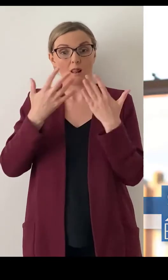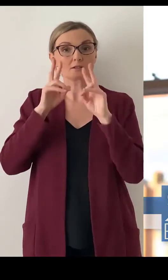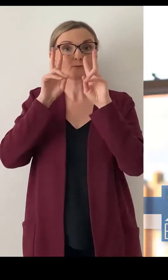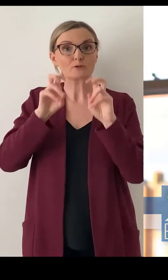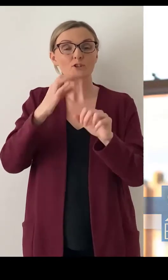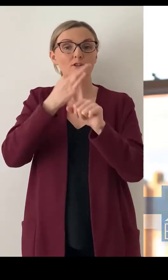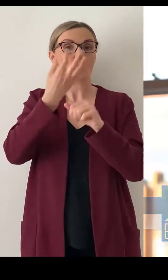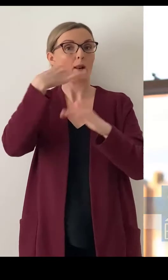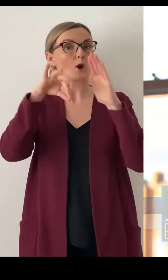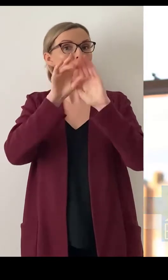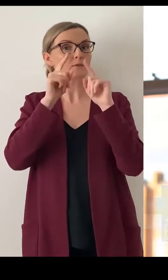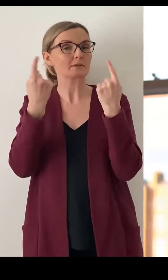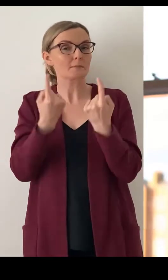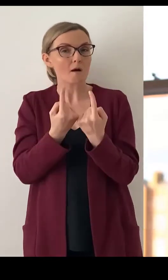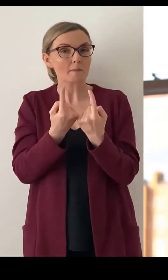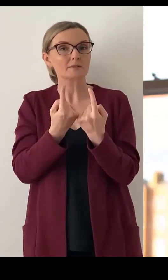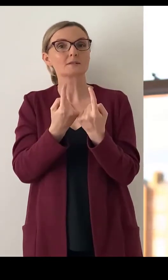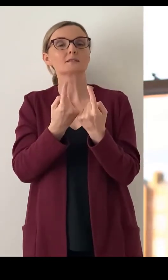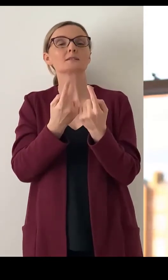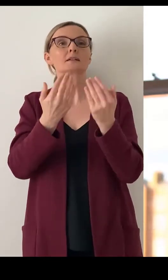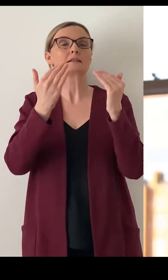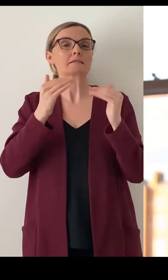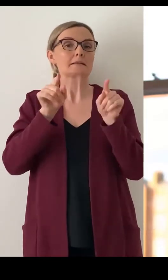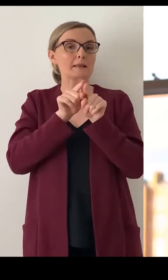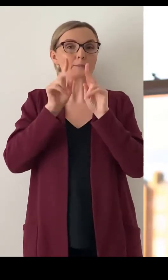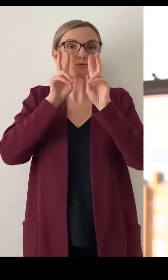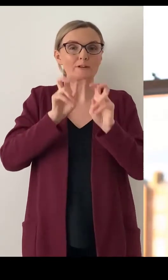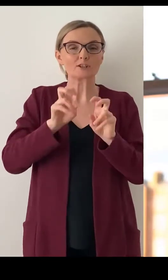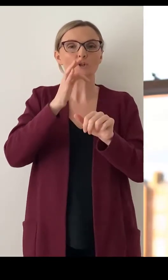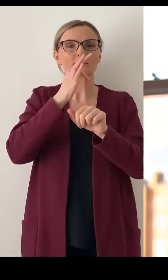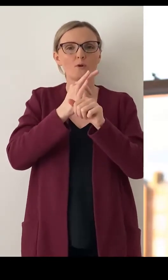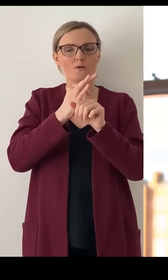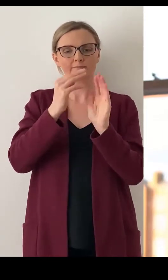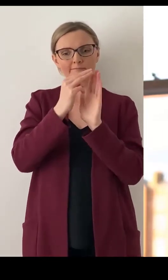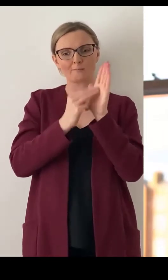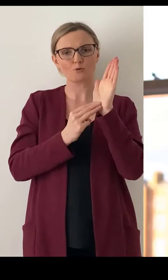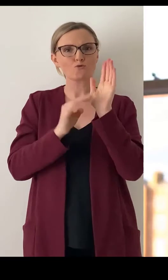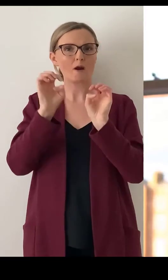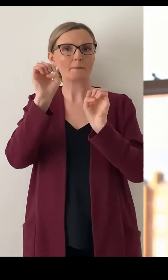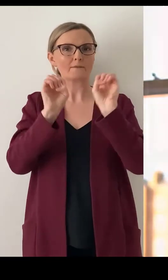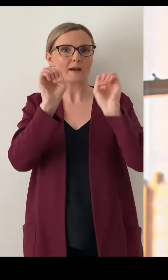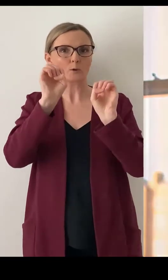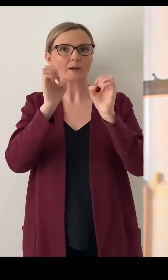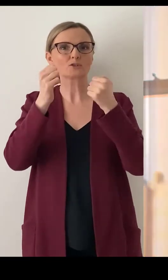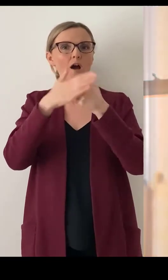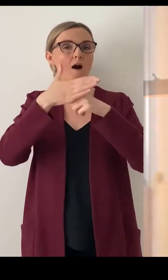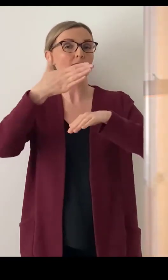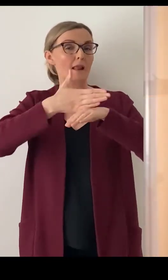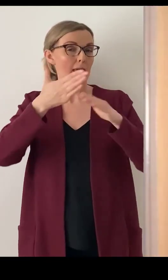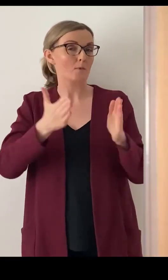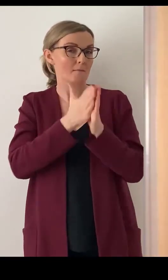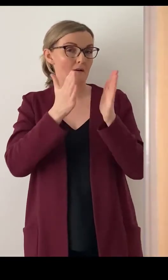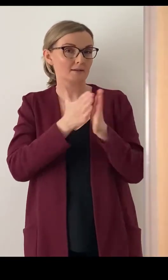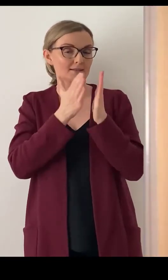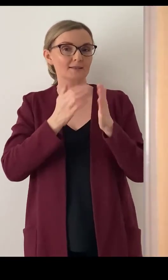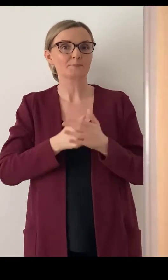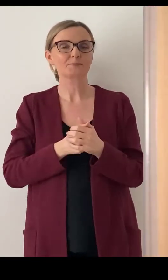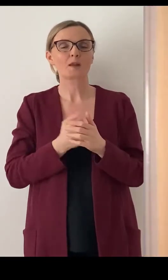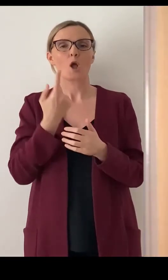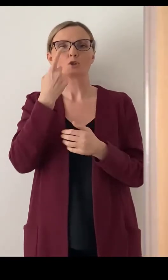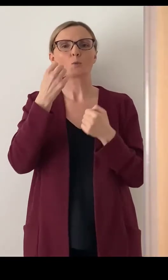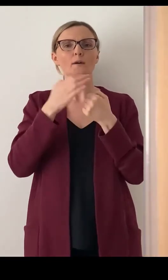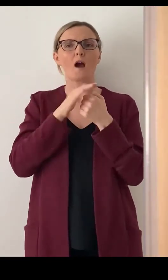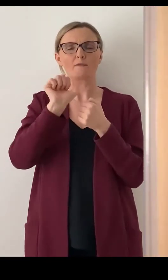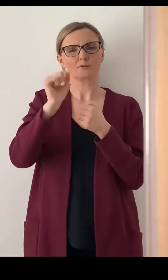government departments, and we research program evaluation in the labour market, among other things. One of your research